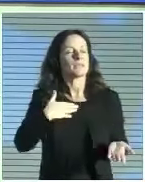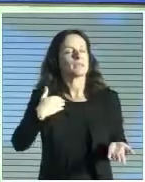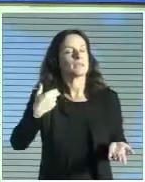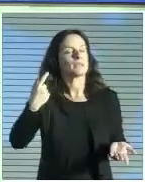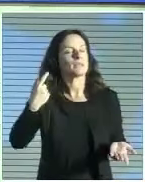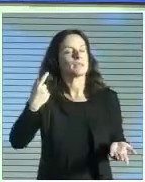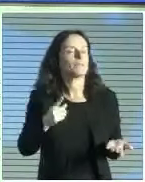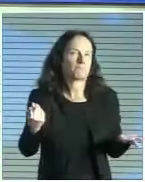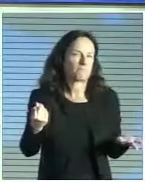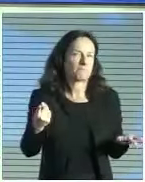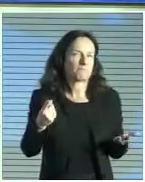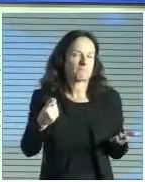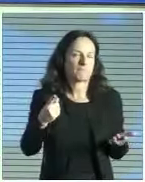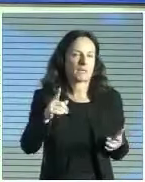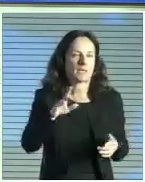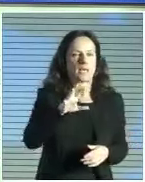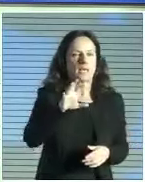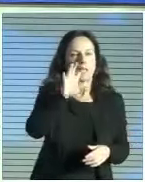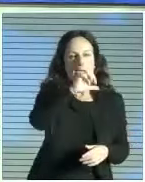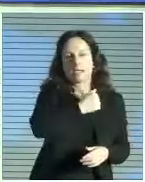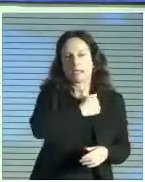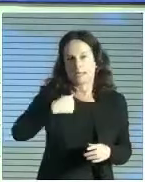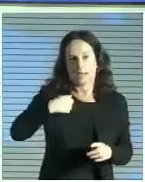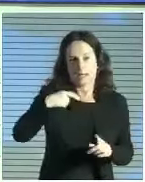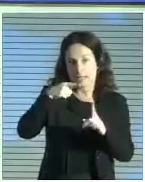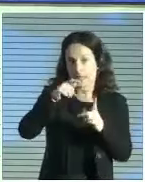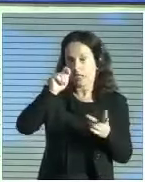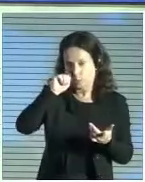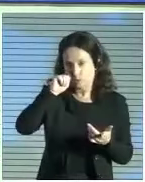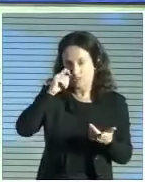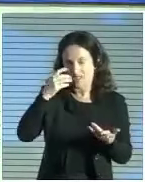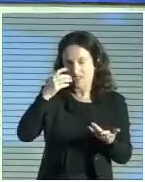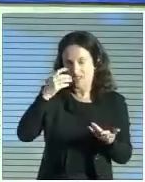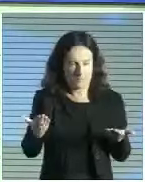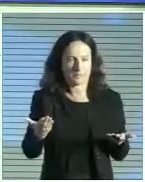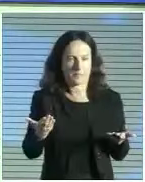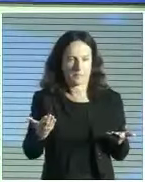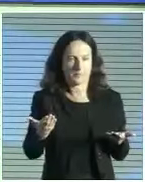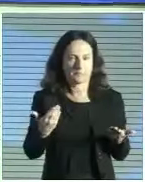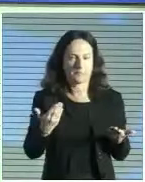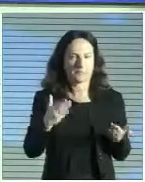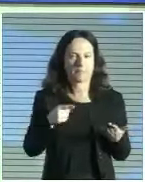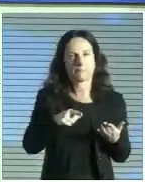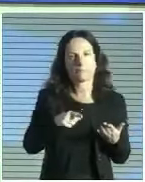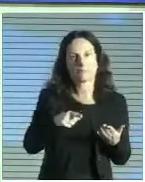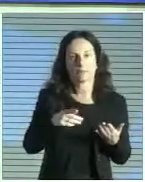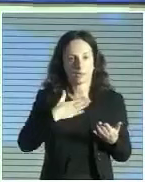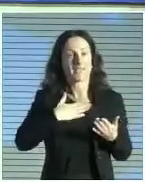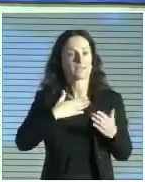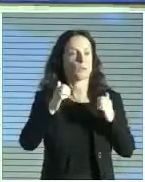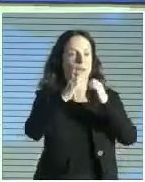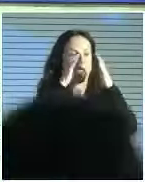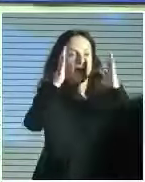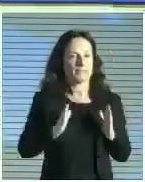concept of what we're talking about. So Destination Canada is a federal crown corp in the Federal Agency of Canada. And we have been